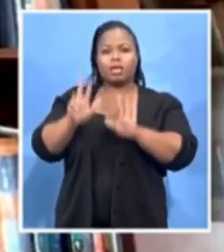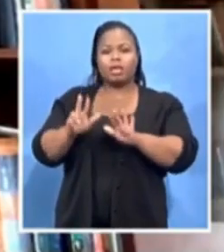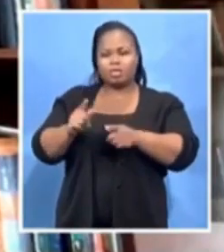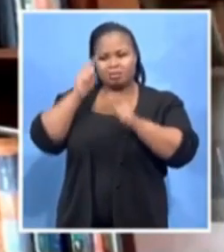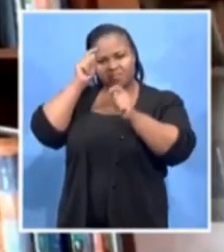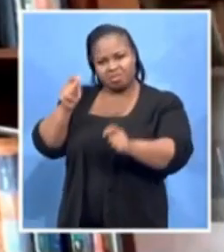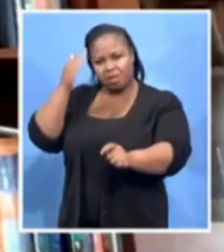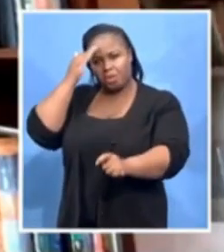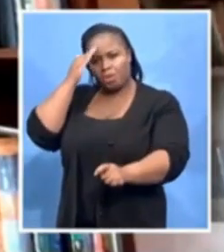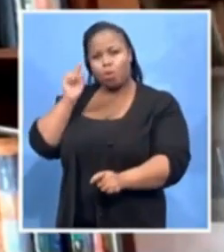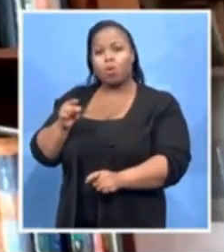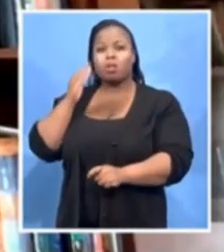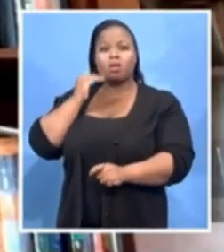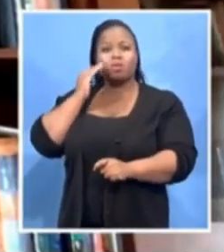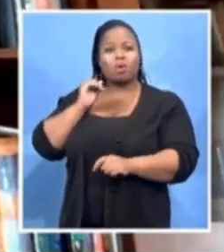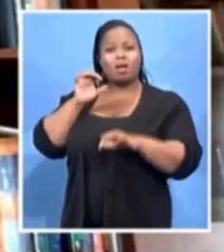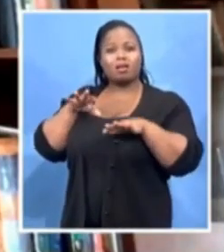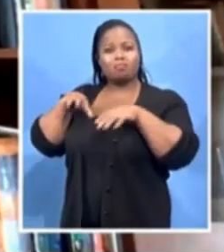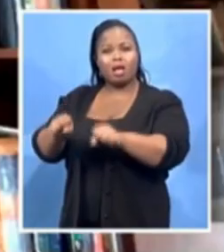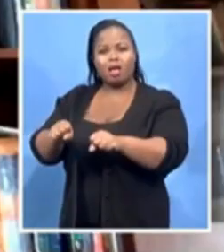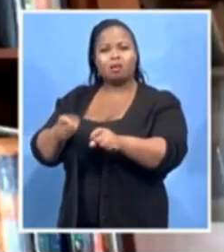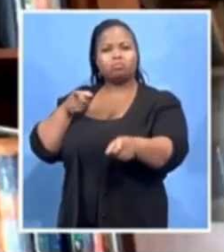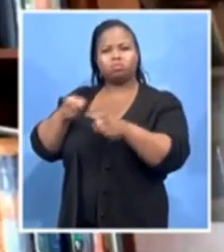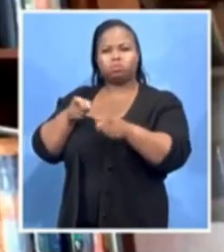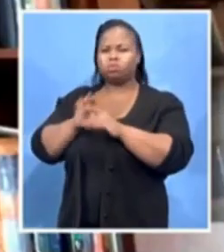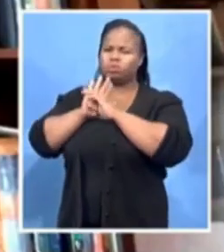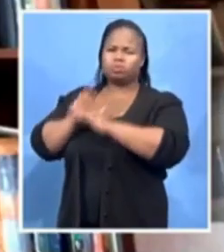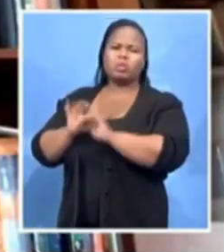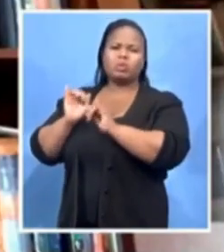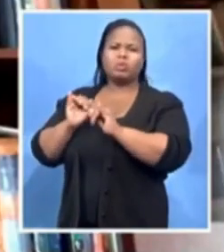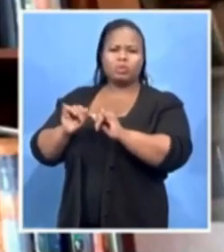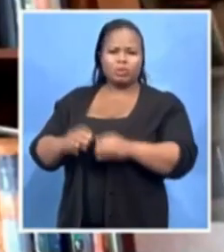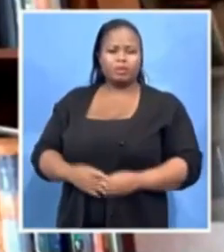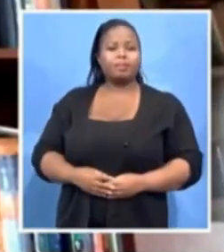dehumanizing. So that on the 6th day of March,